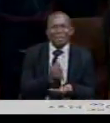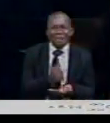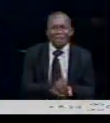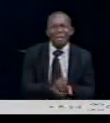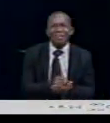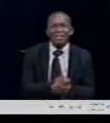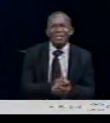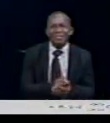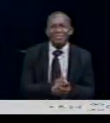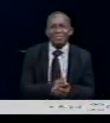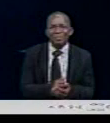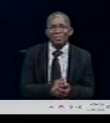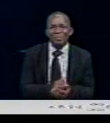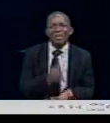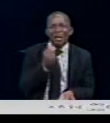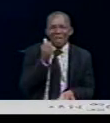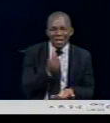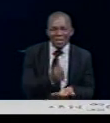Amen.